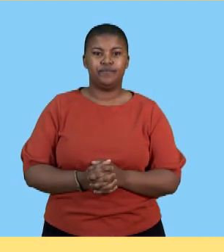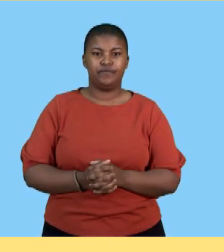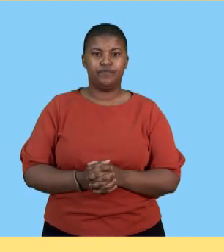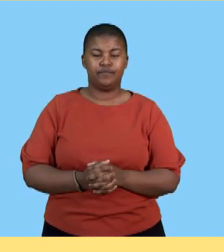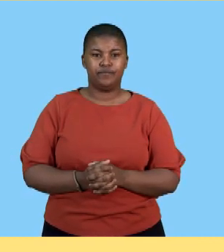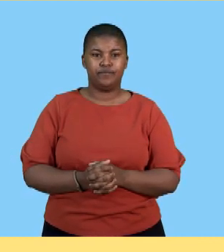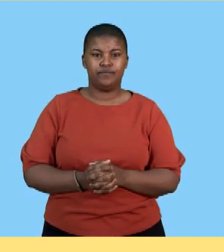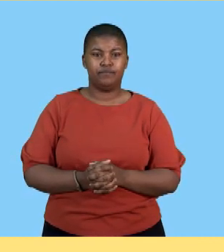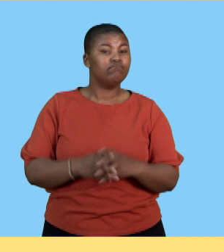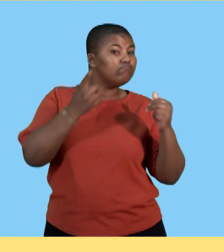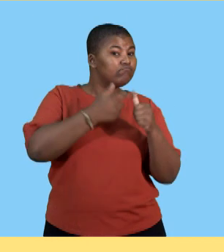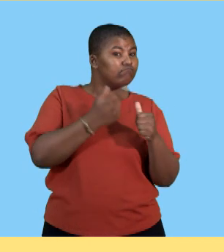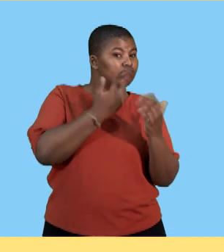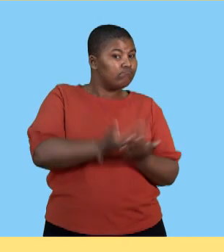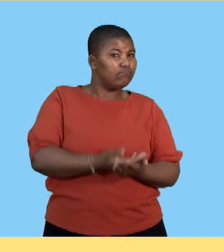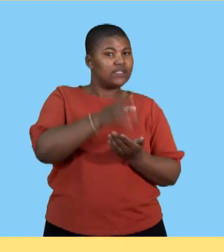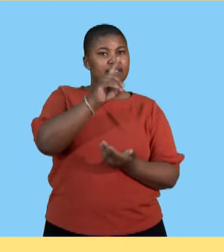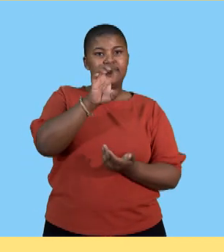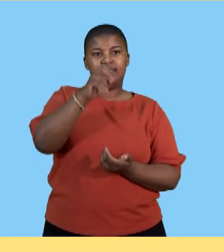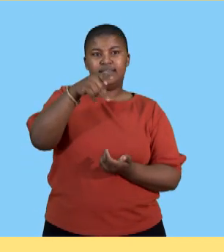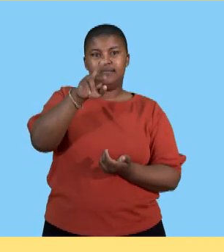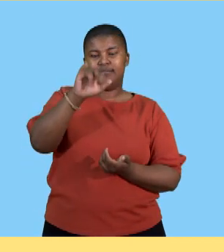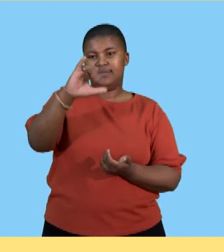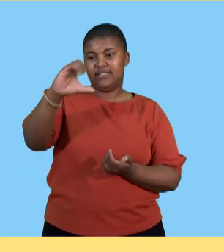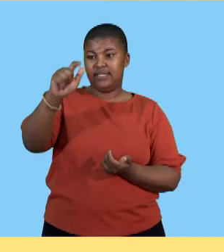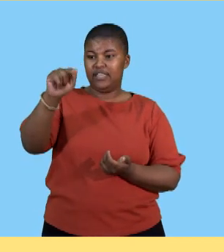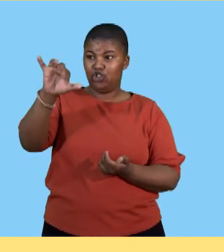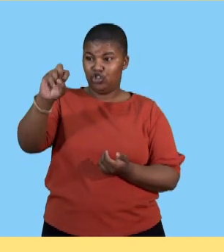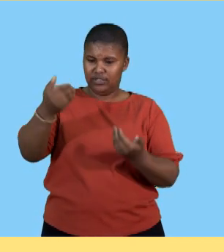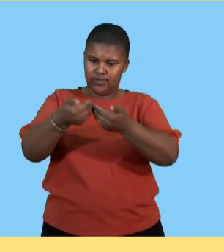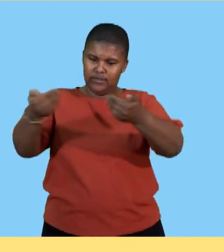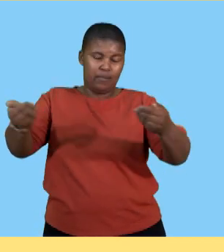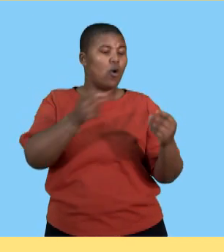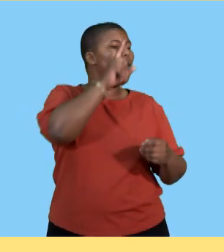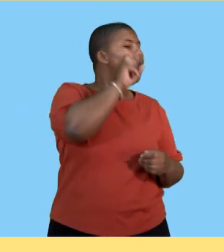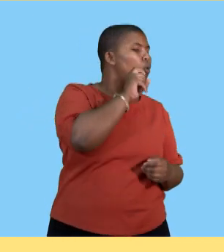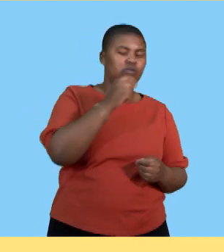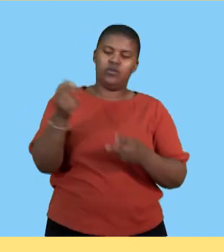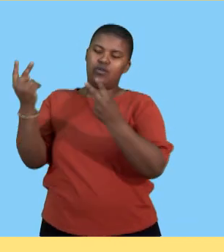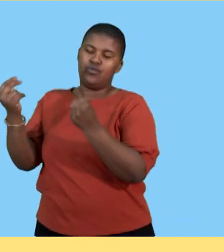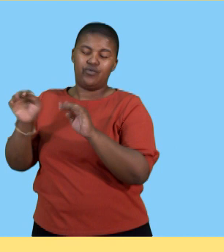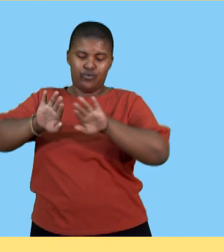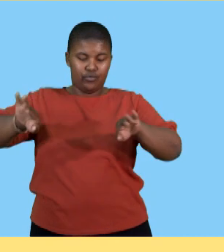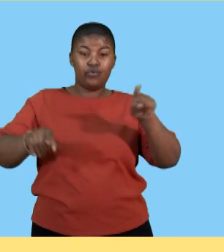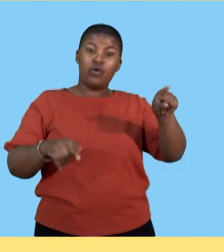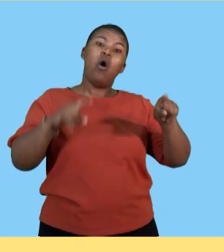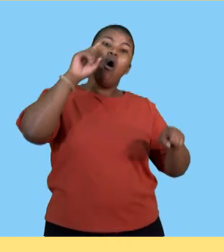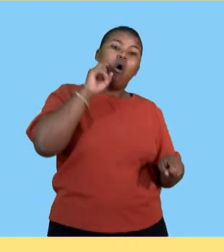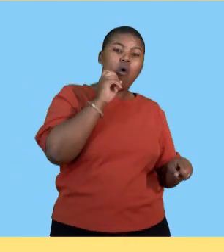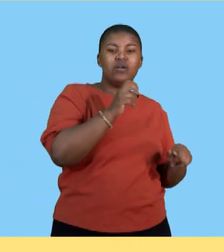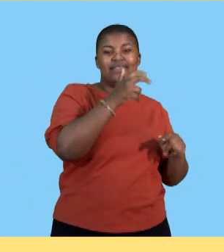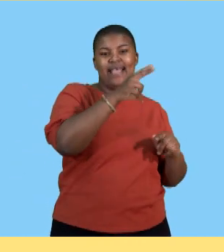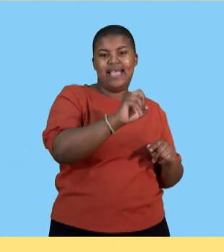20,000. Now we can calculate depreciation separately. Let's start with the old. The old is